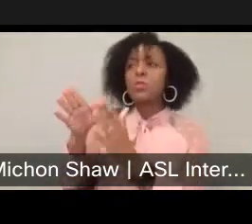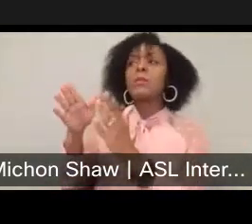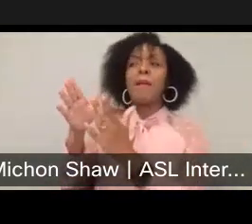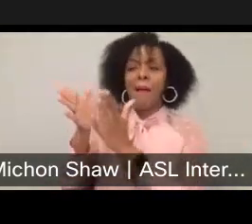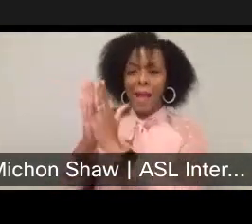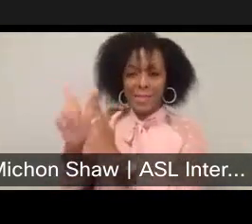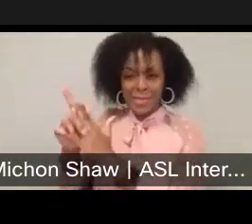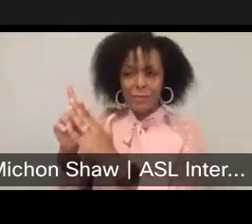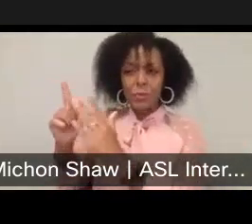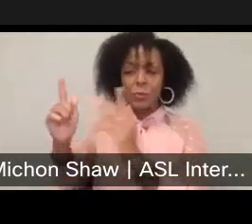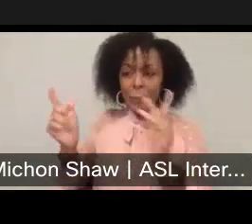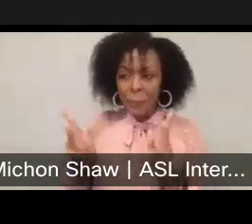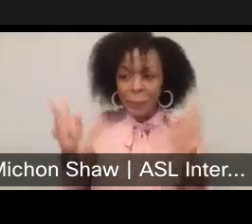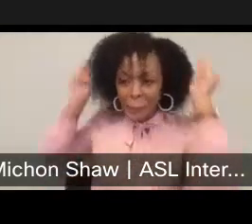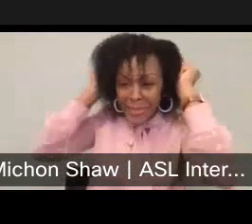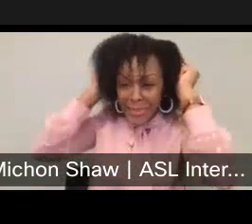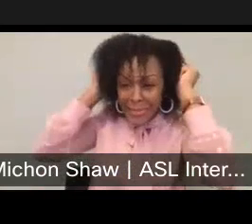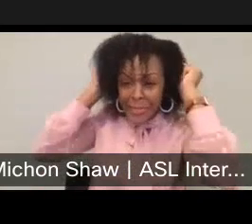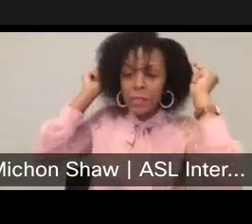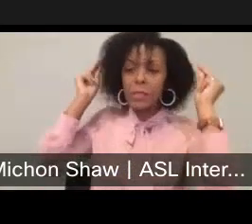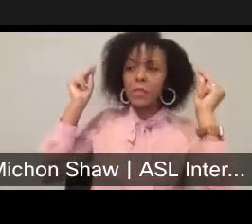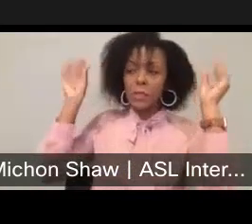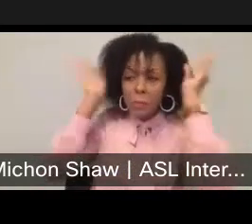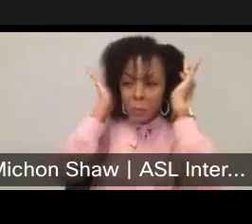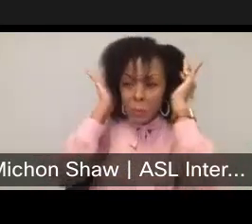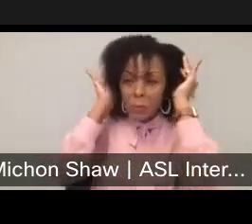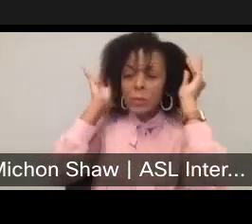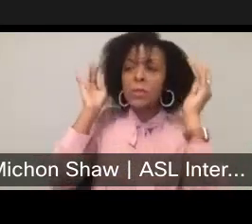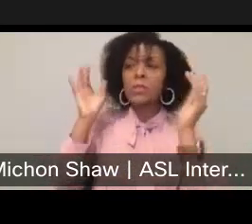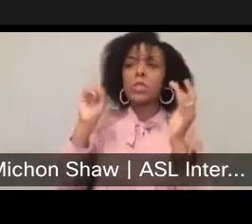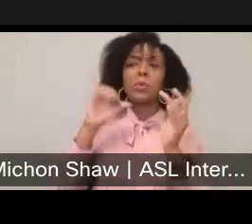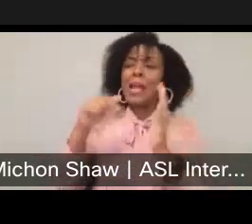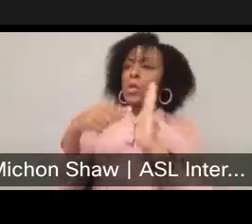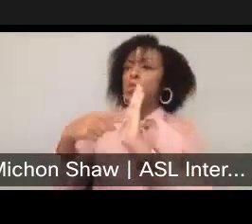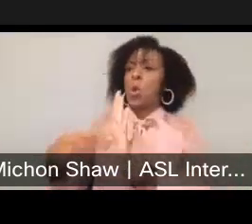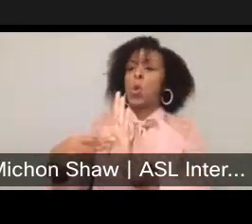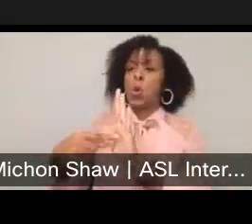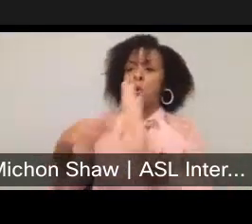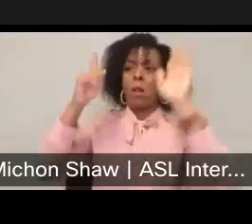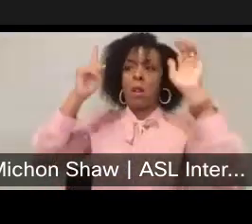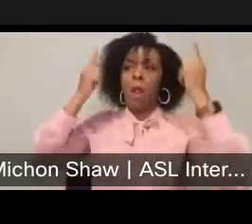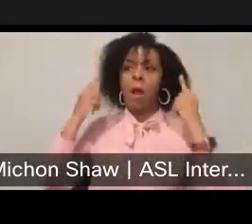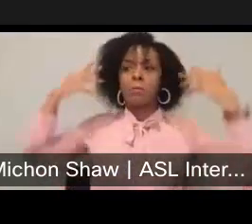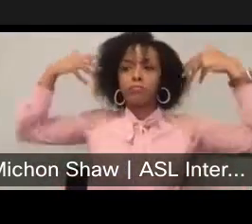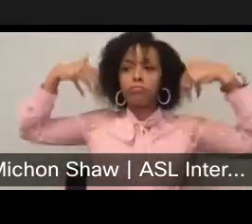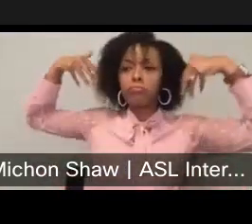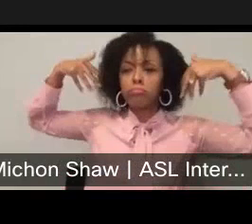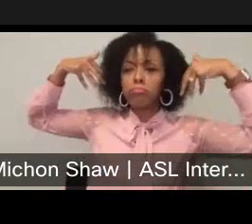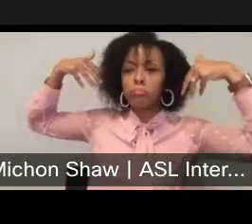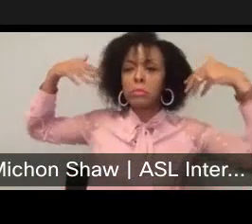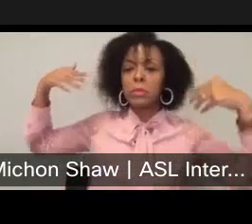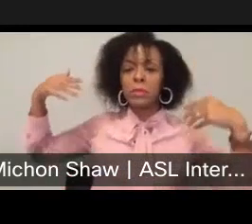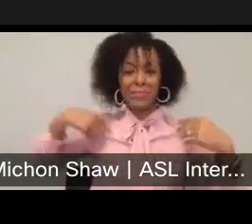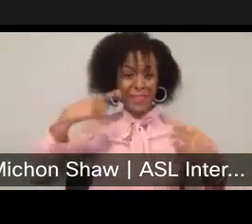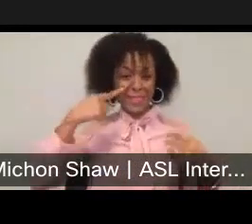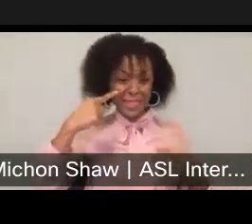to do for it not to show the way that it does. And I think if they had done that, all of that